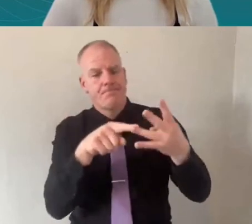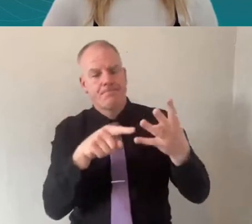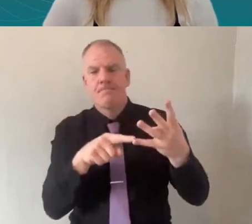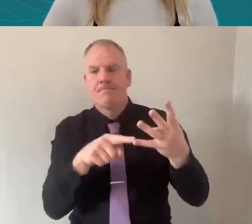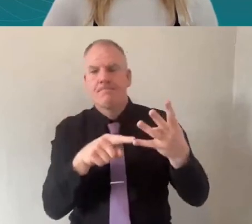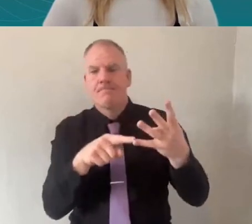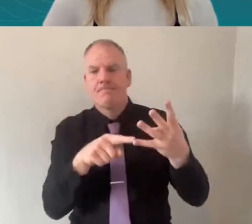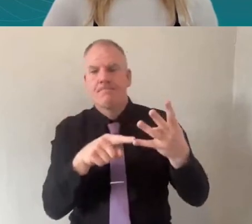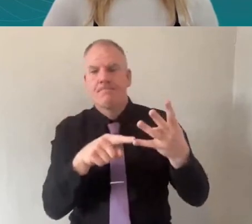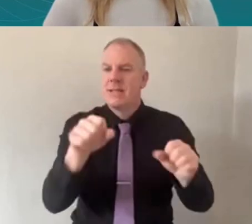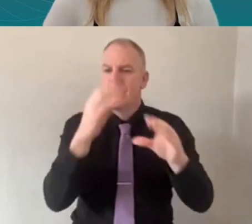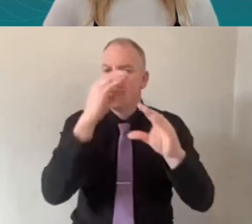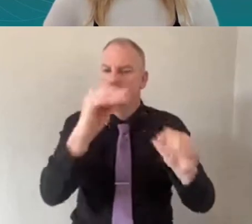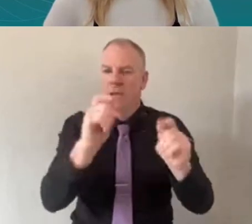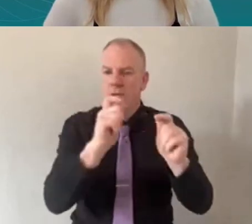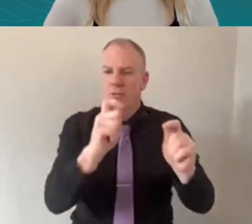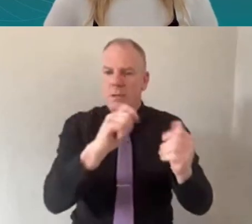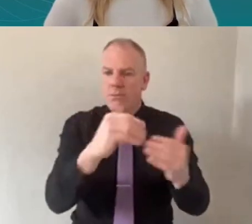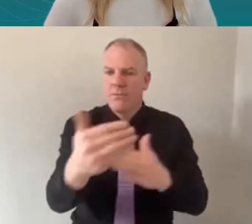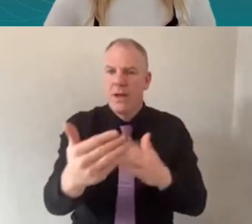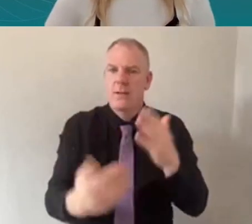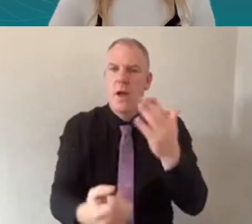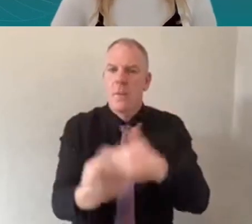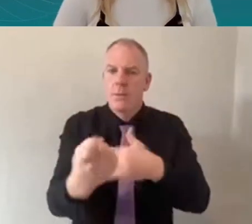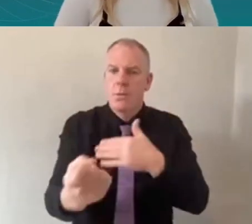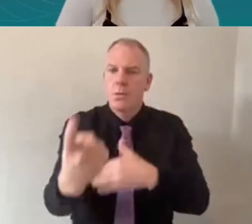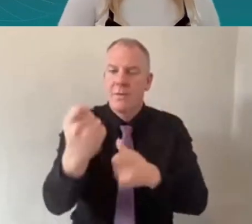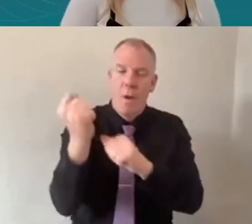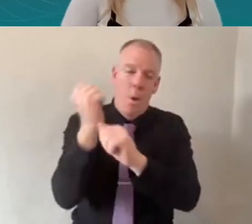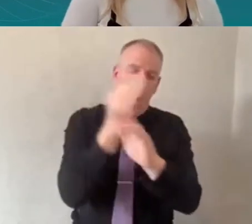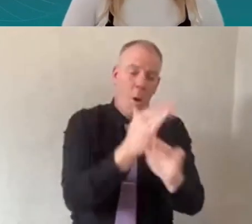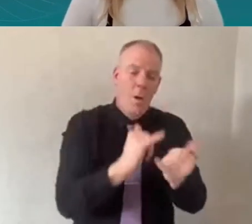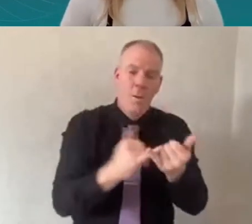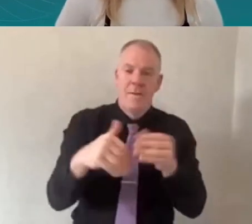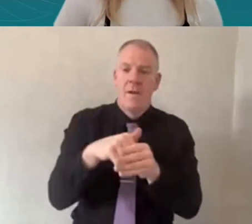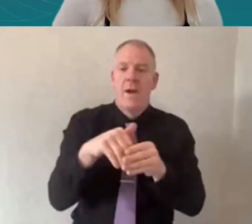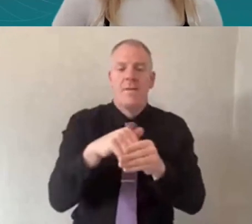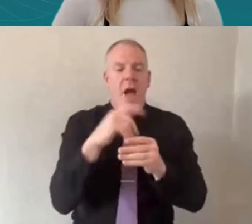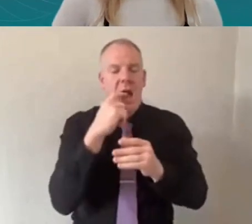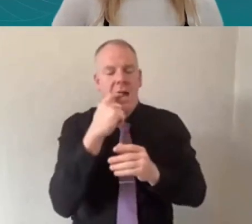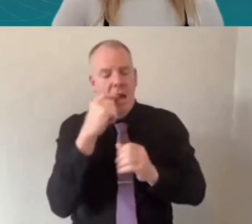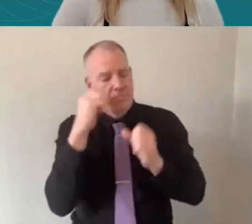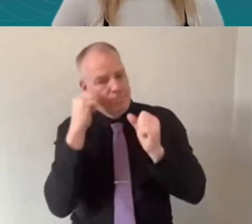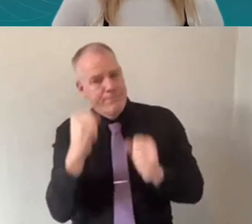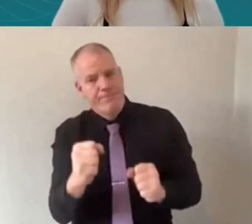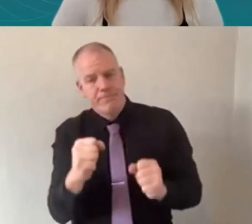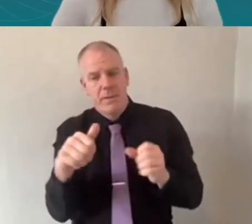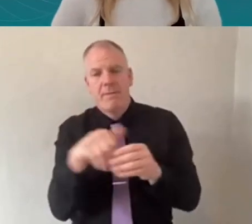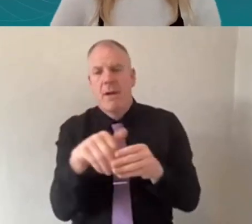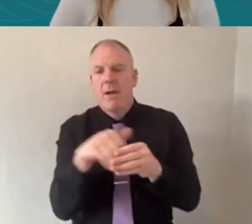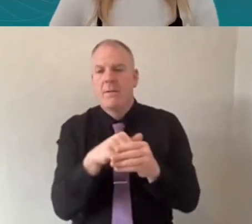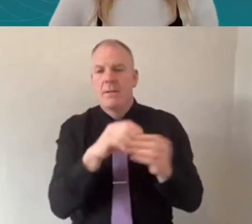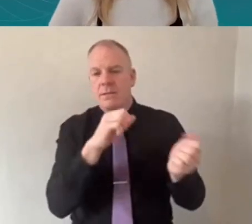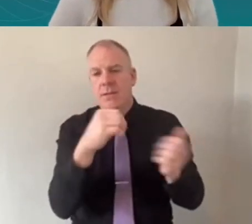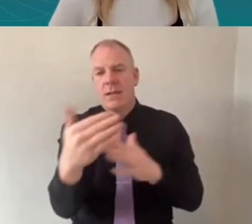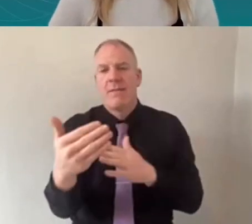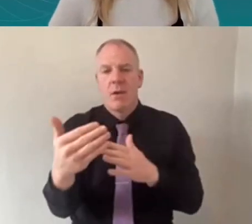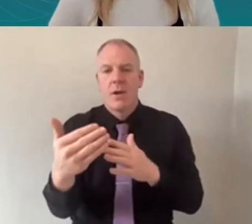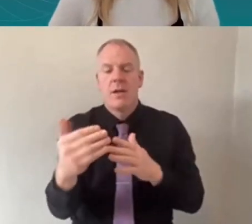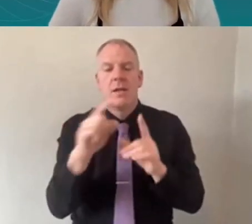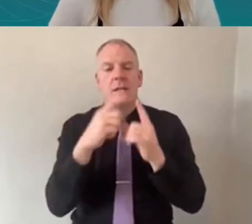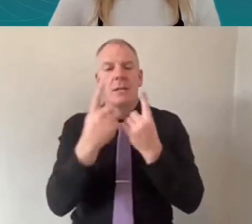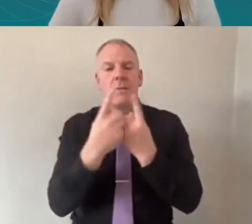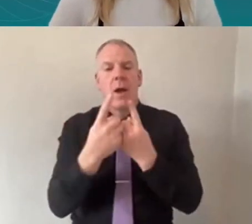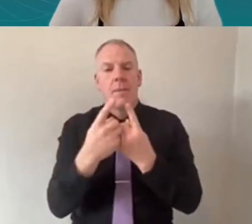system of education training which provides opportunities for all. This will be a really important factor in delivering the department's key